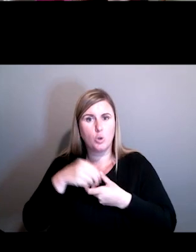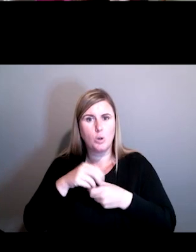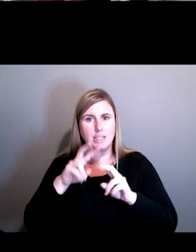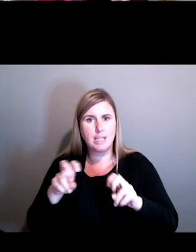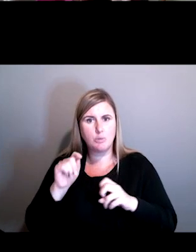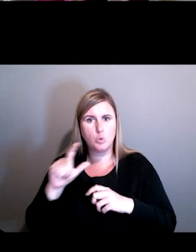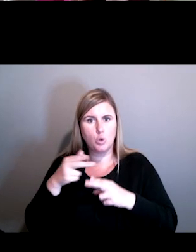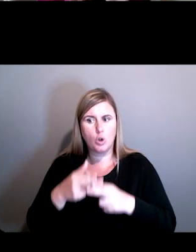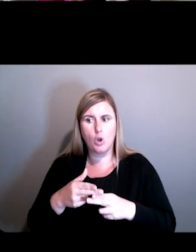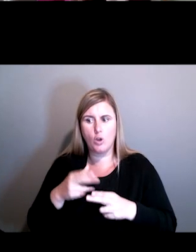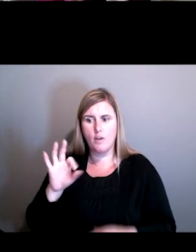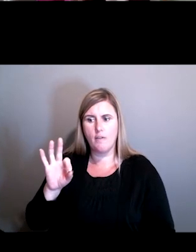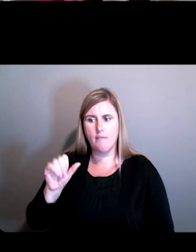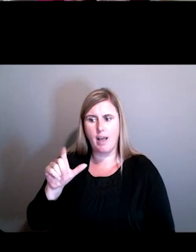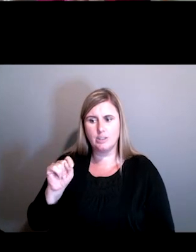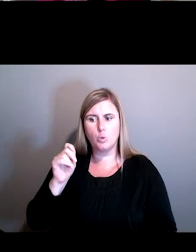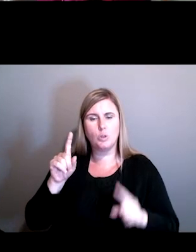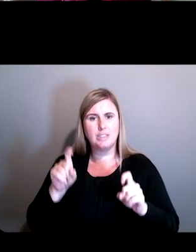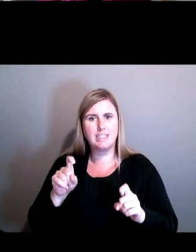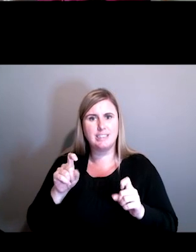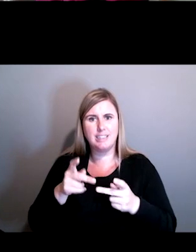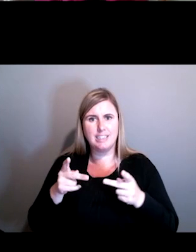or to test the conditions in the environment.